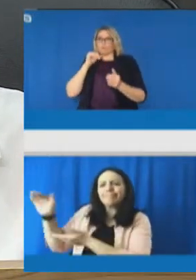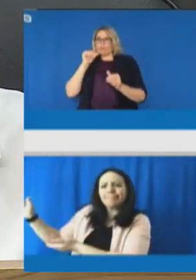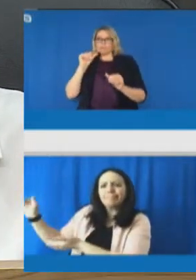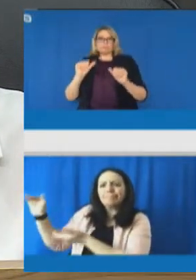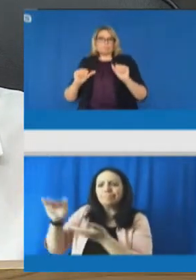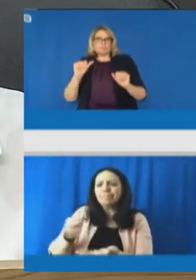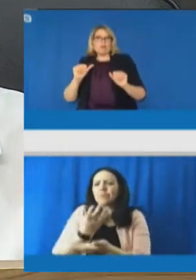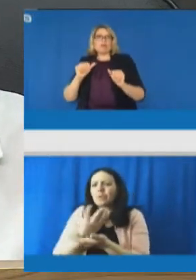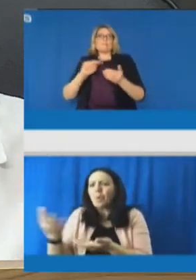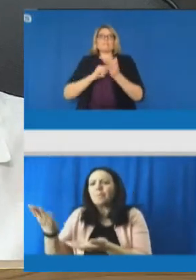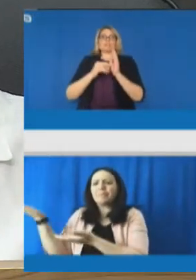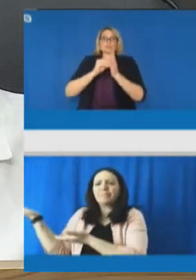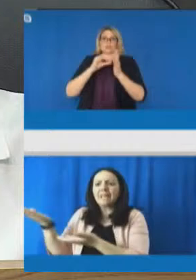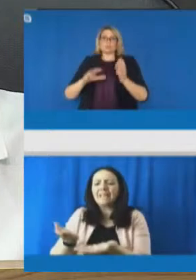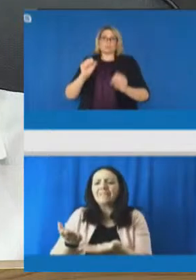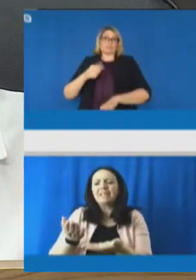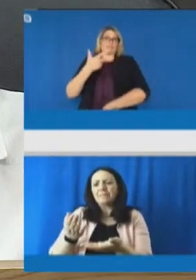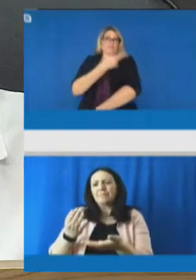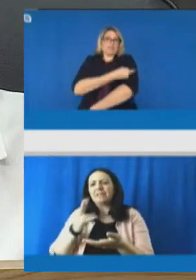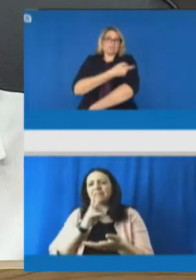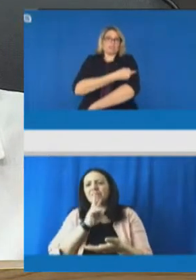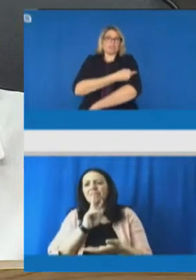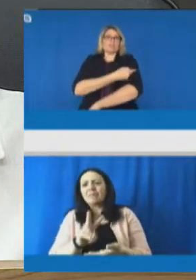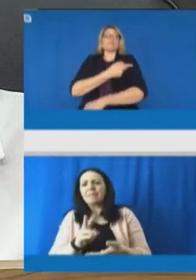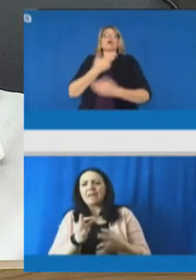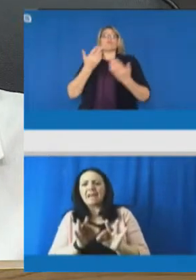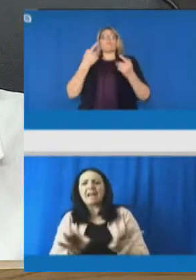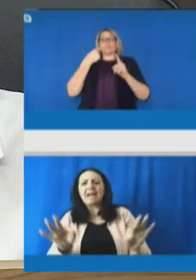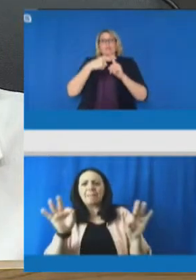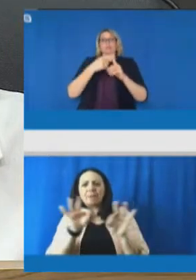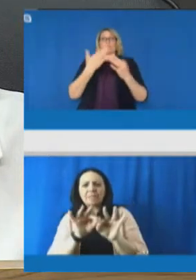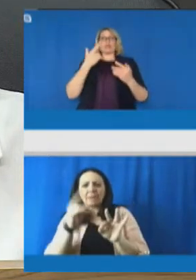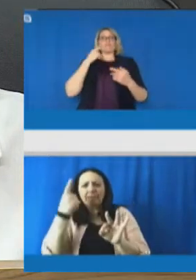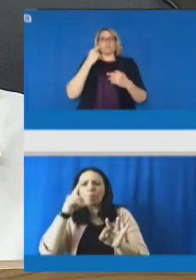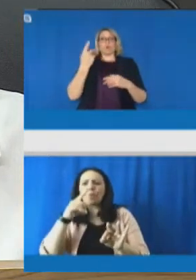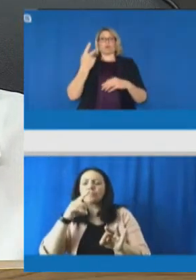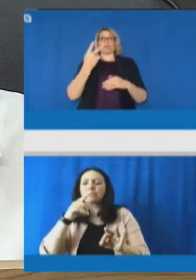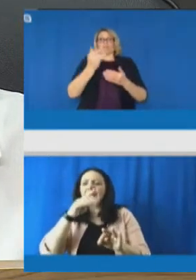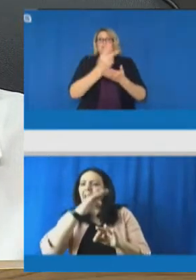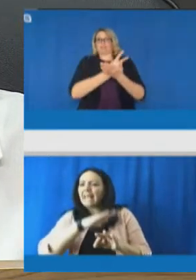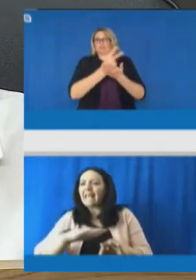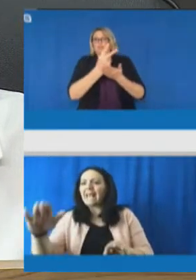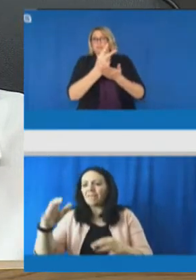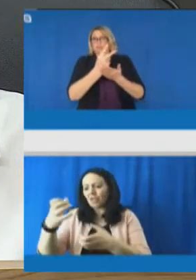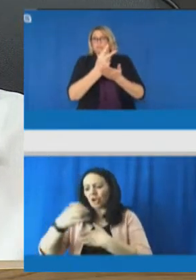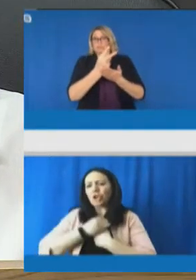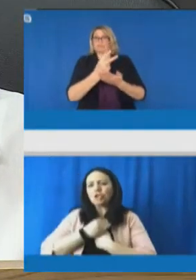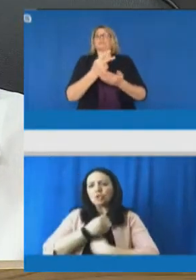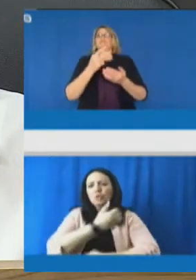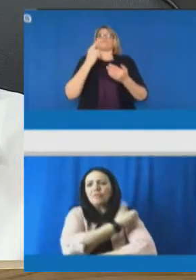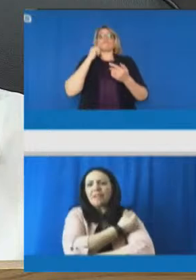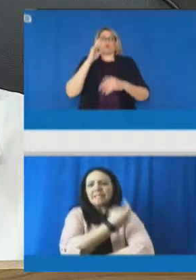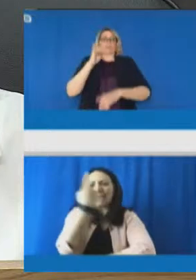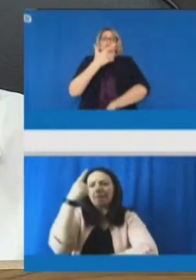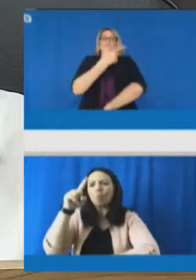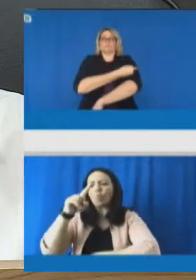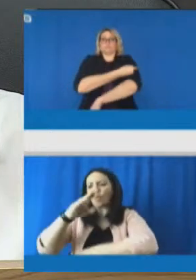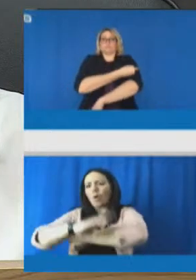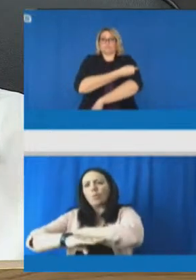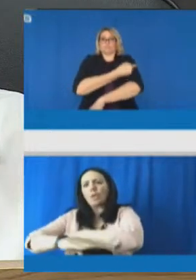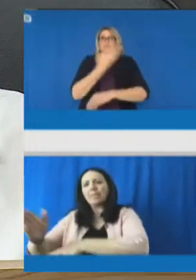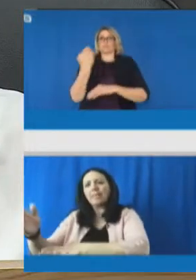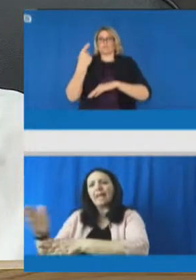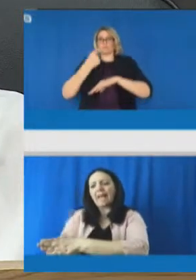group. So as things have progressed, our supply has certainly